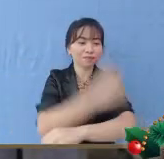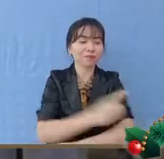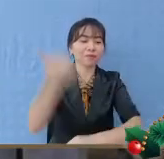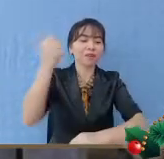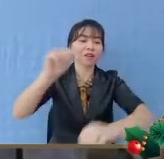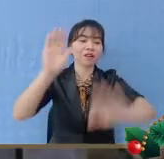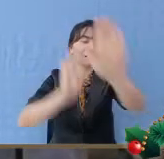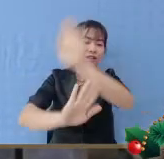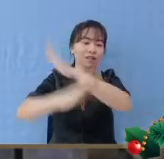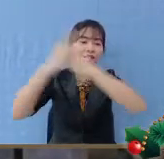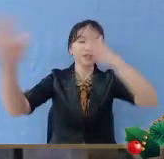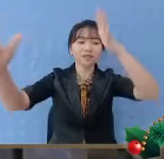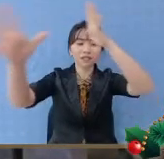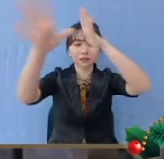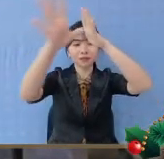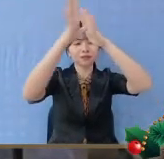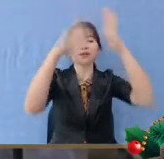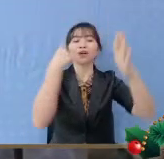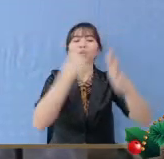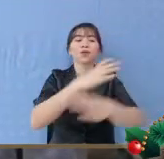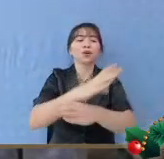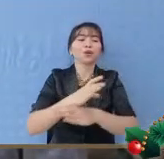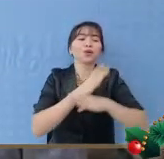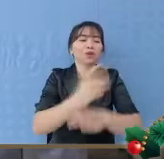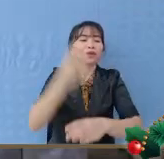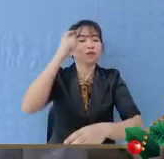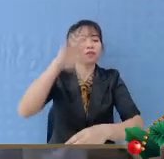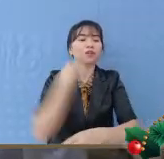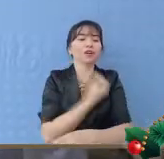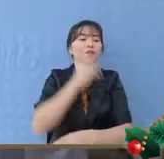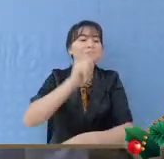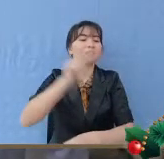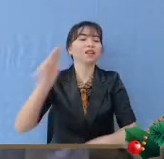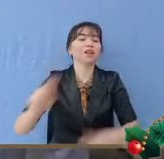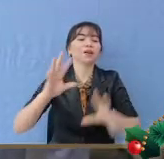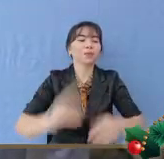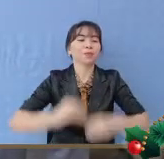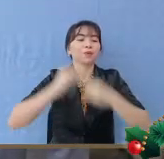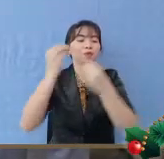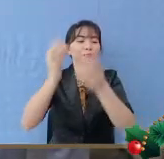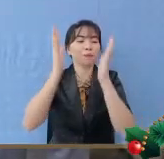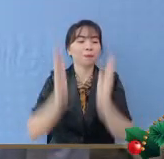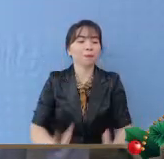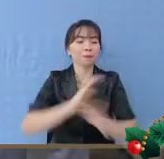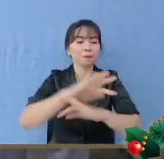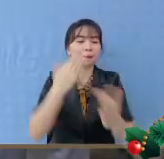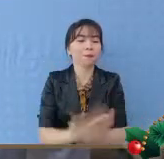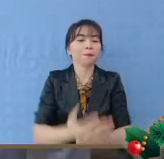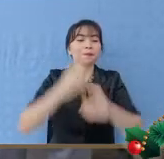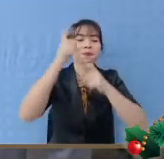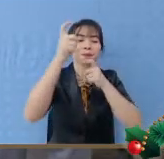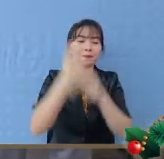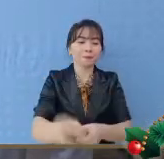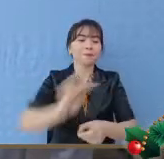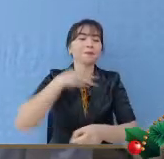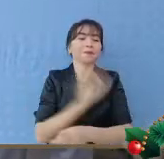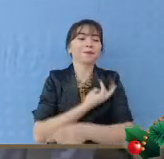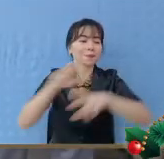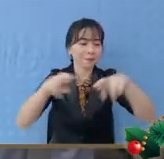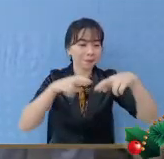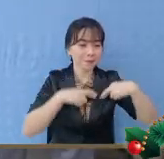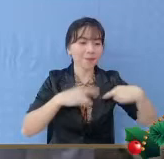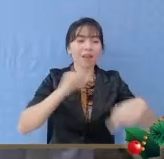redemption day. A Heavenly Father who cares for our needs, provider of all the gifts